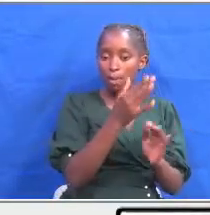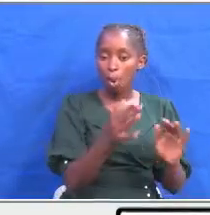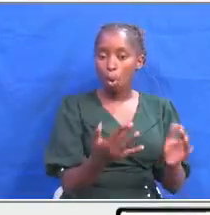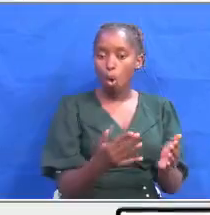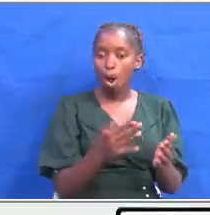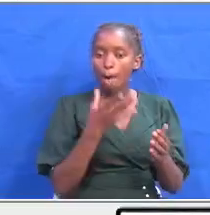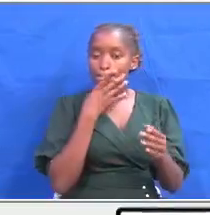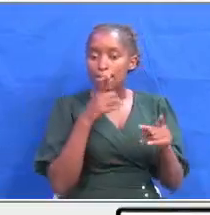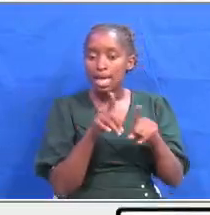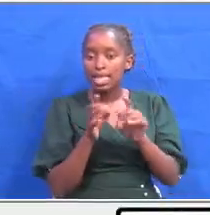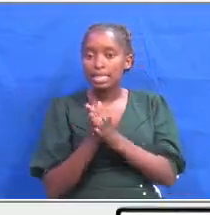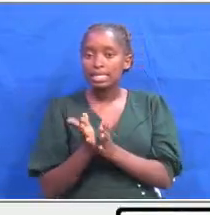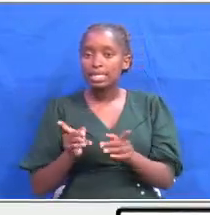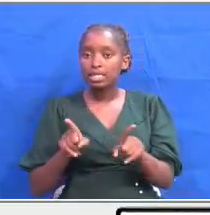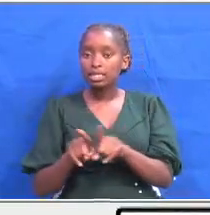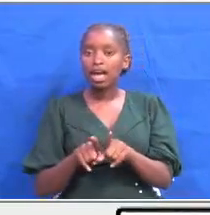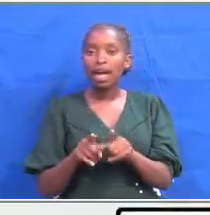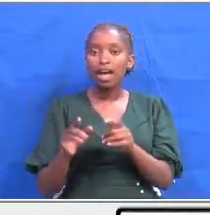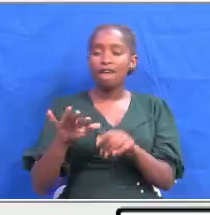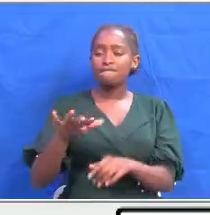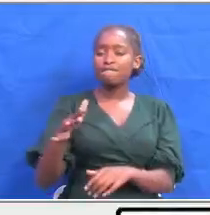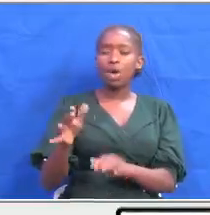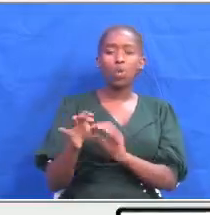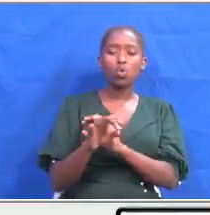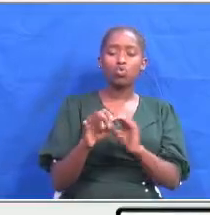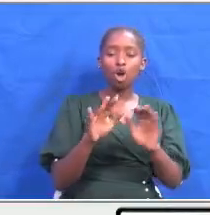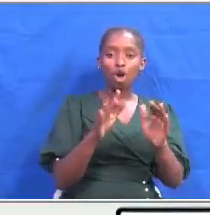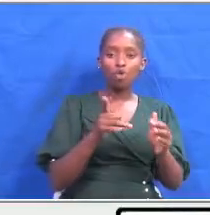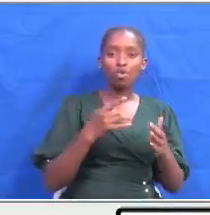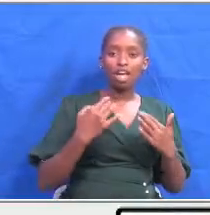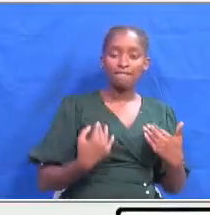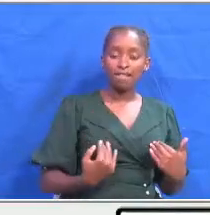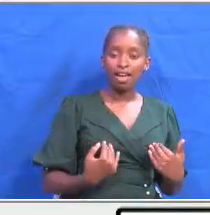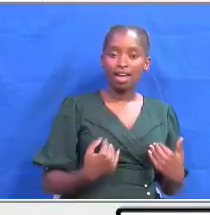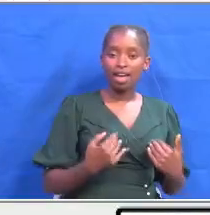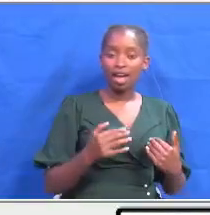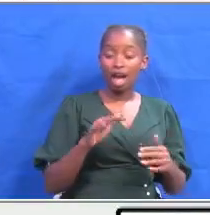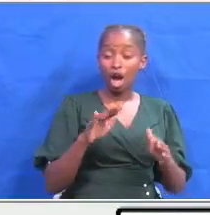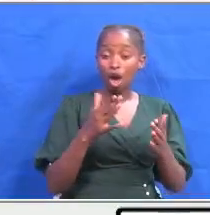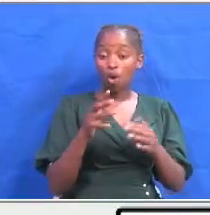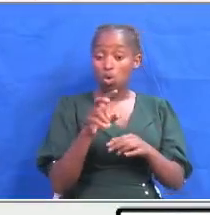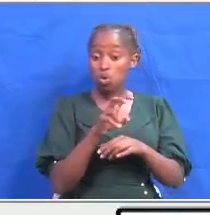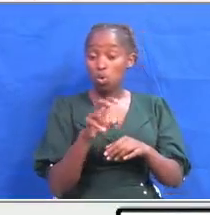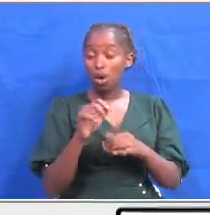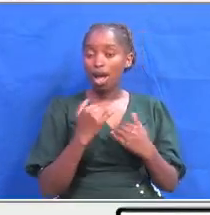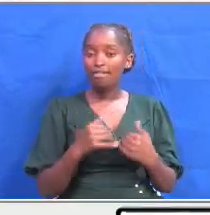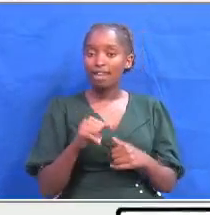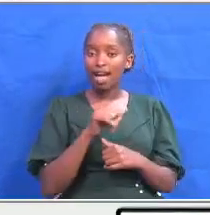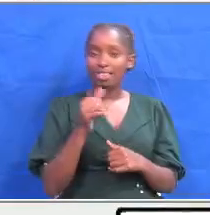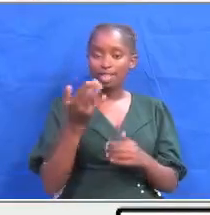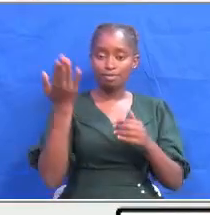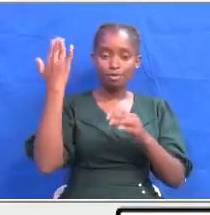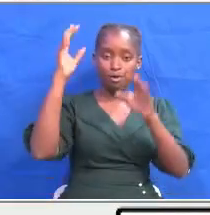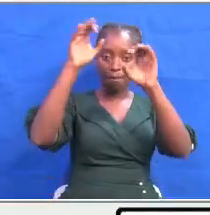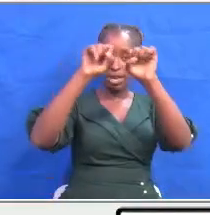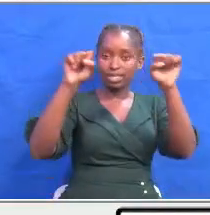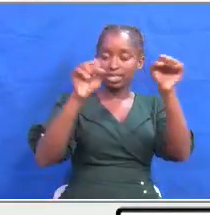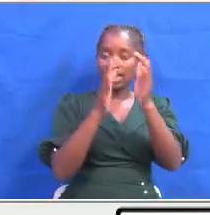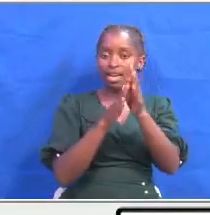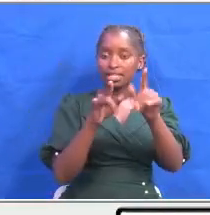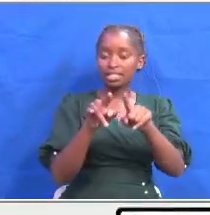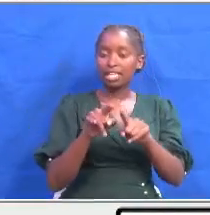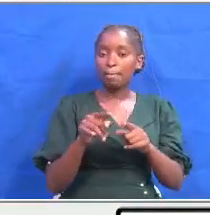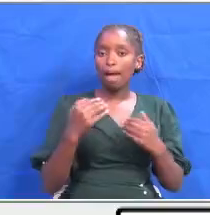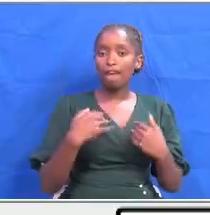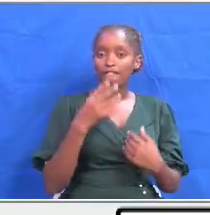say now, fine, we are handling the DP, we are not handling the president, we are not handling the former president, and I agree entirely. But who are Kenyans? Kenyans